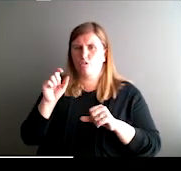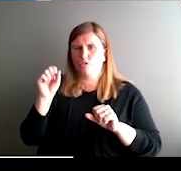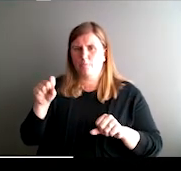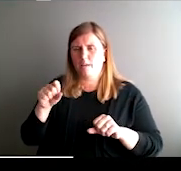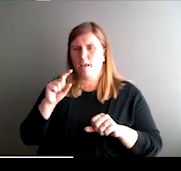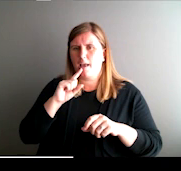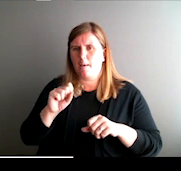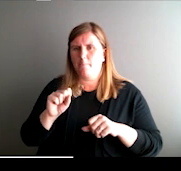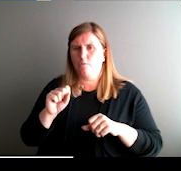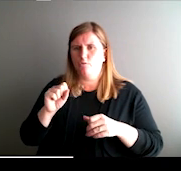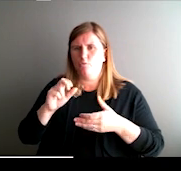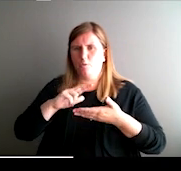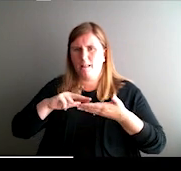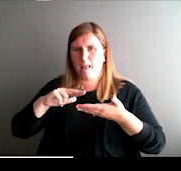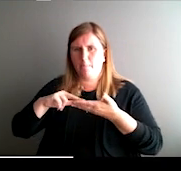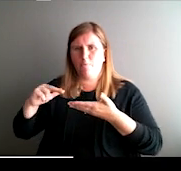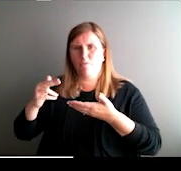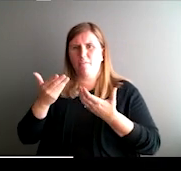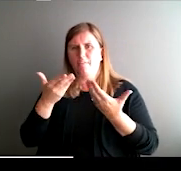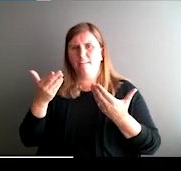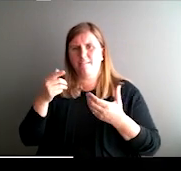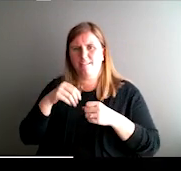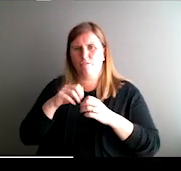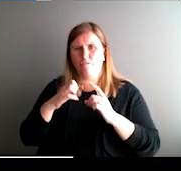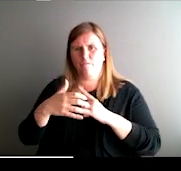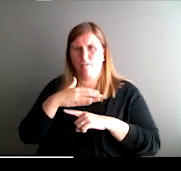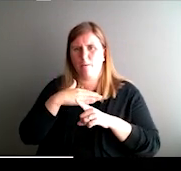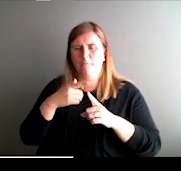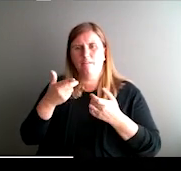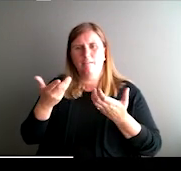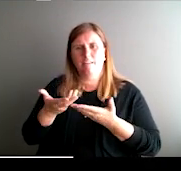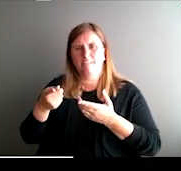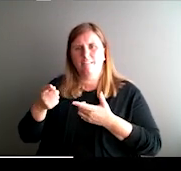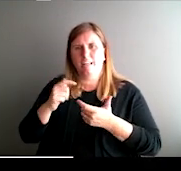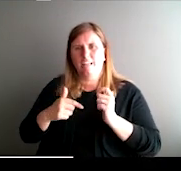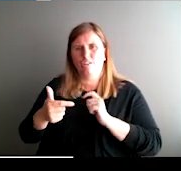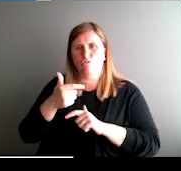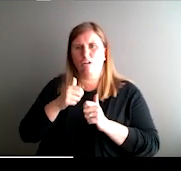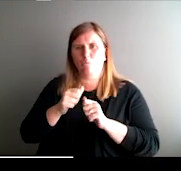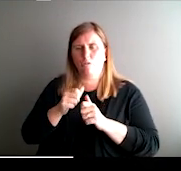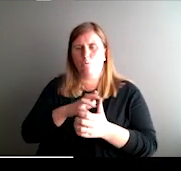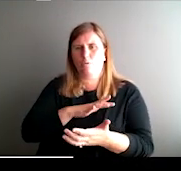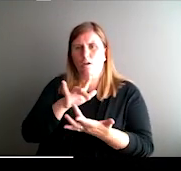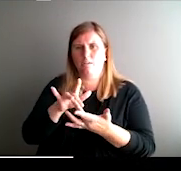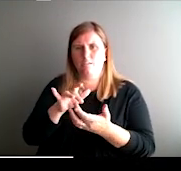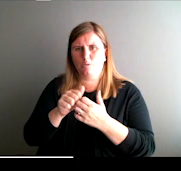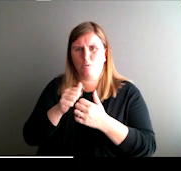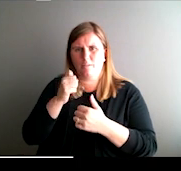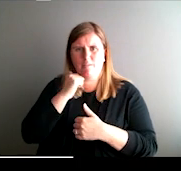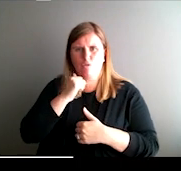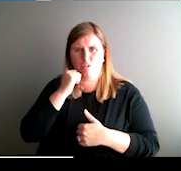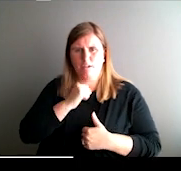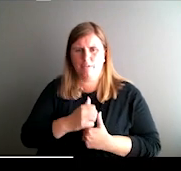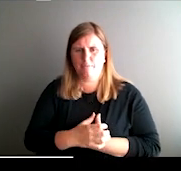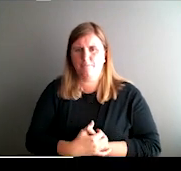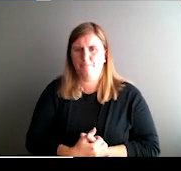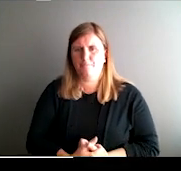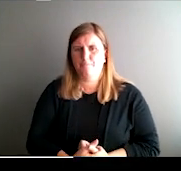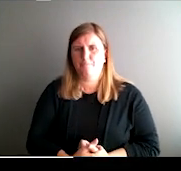able to label the things in their environment, stuff they interact with or that they come in contact with in their day-to-day